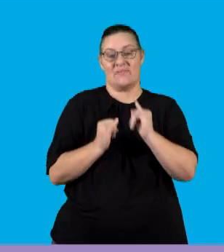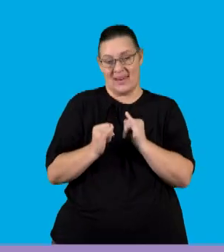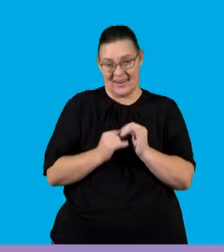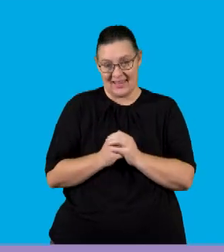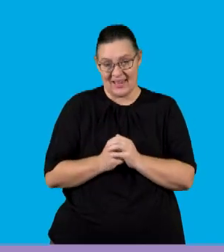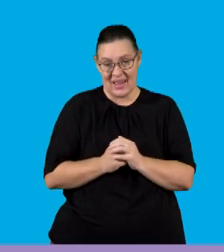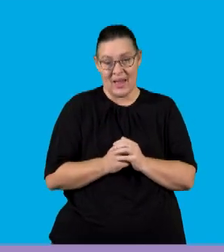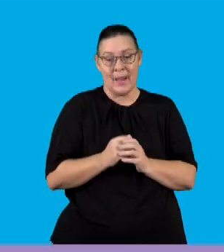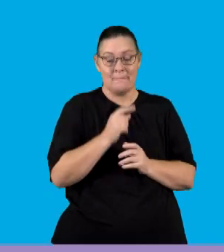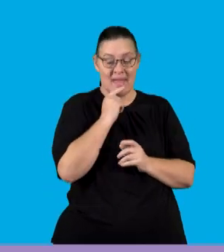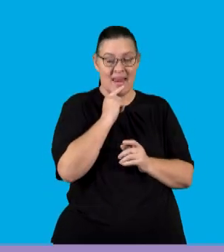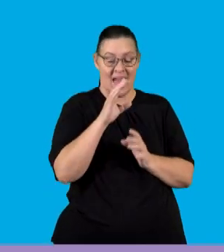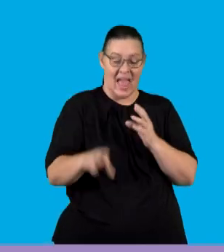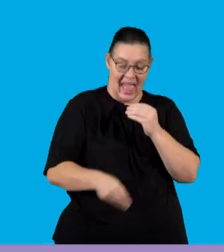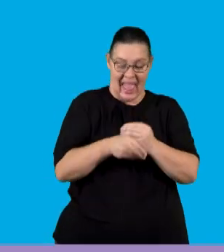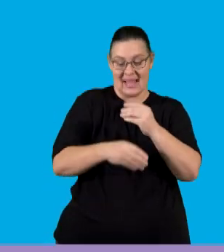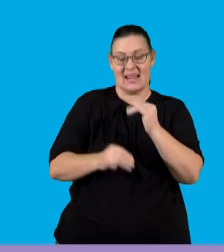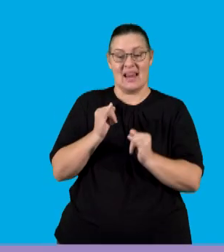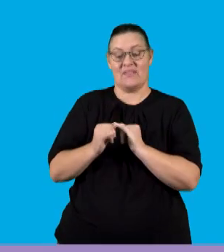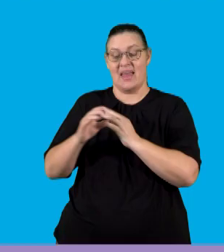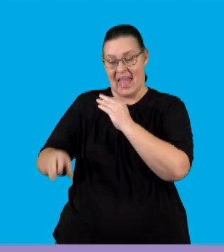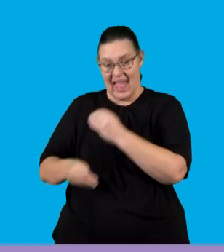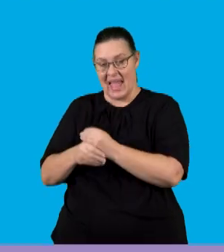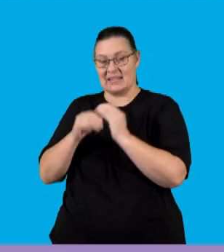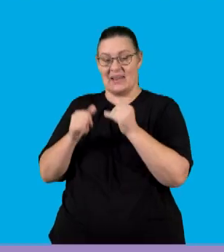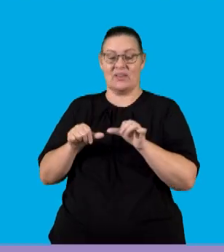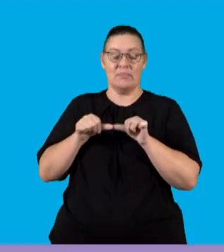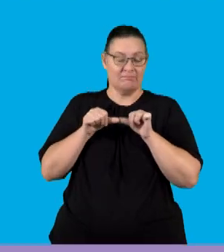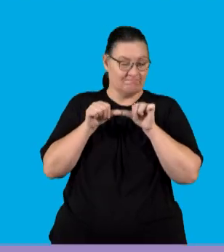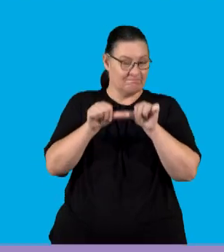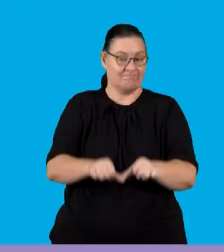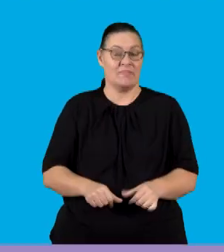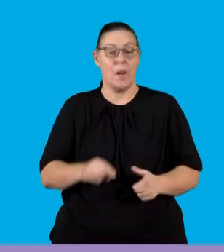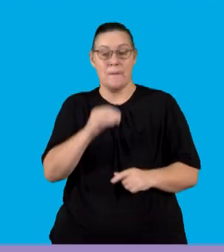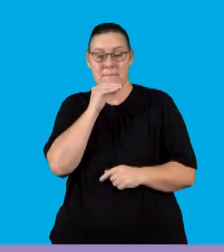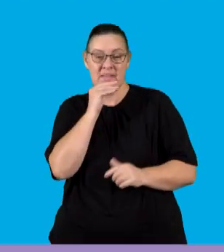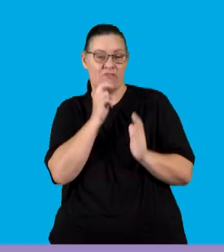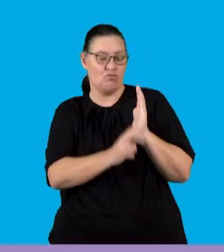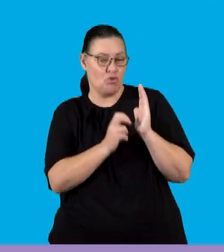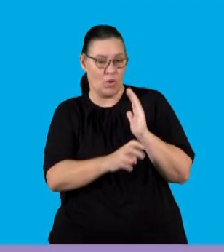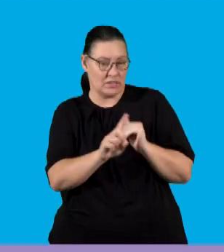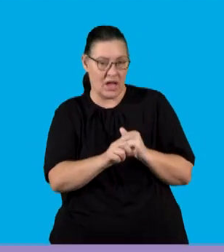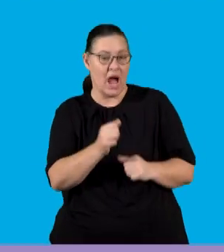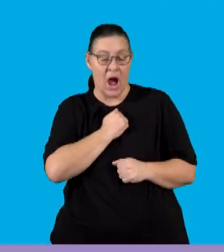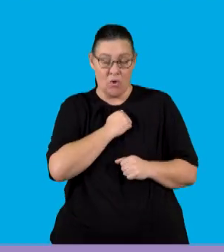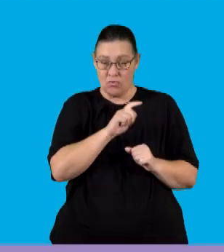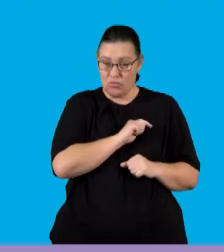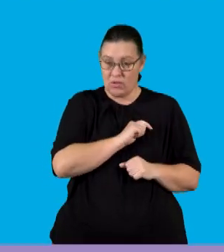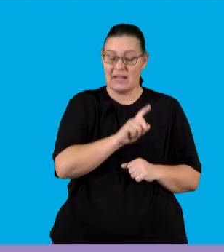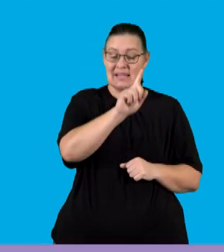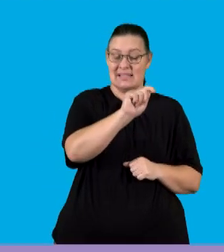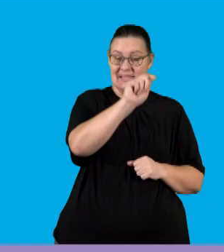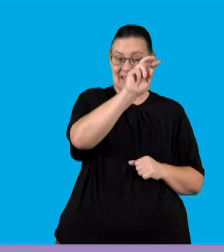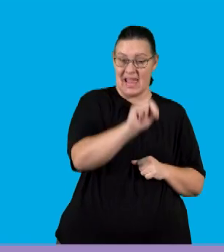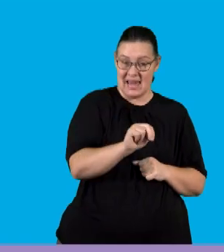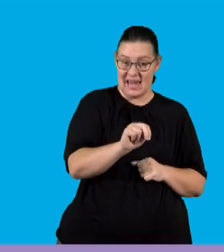So we can see that our value that we are adding is the same and it is constant. So what does this mean for our rule? It means our